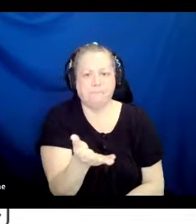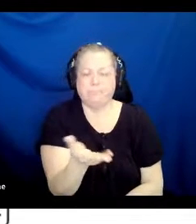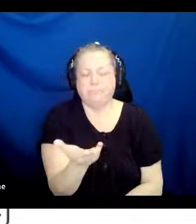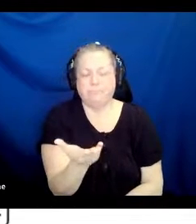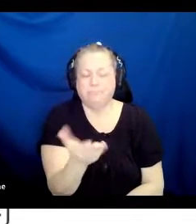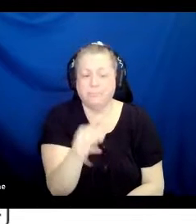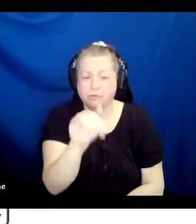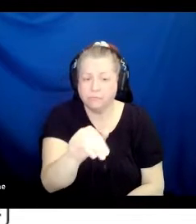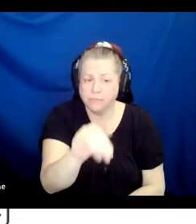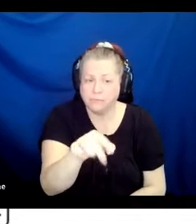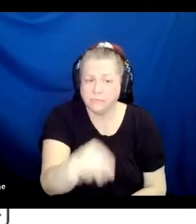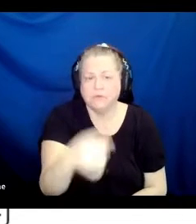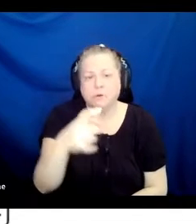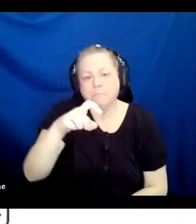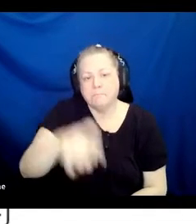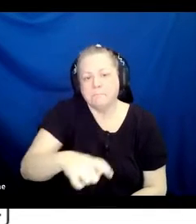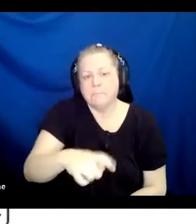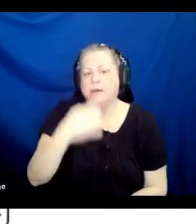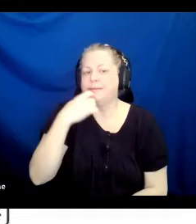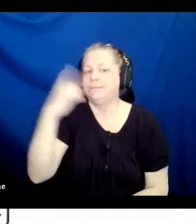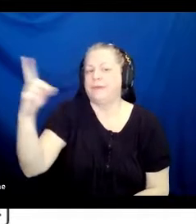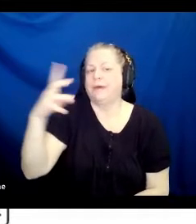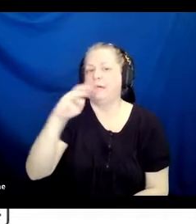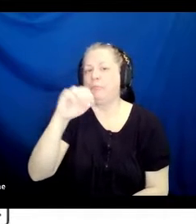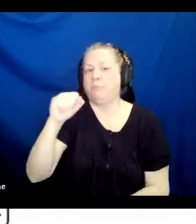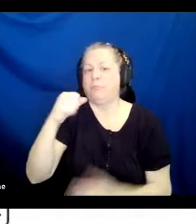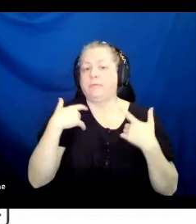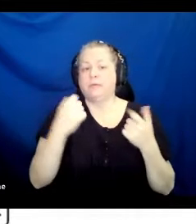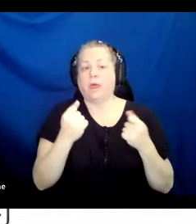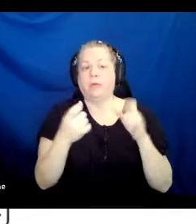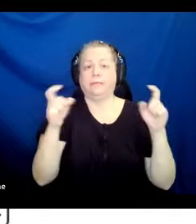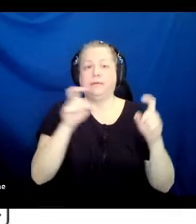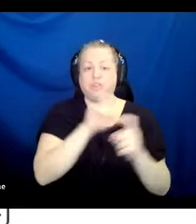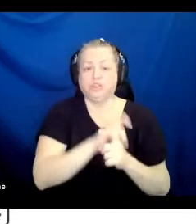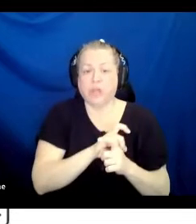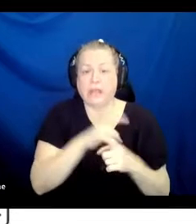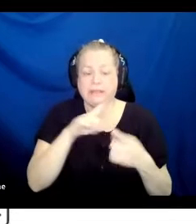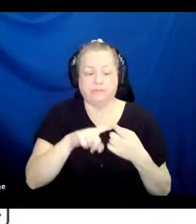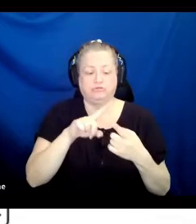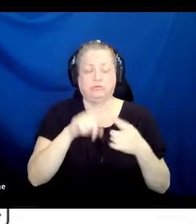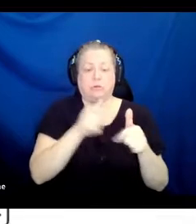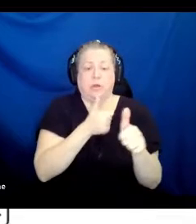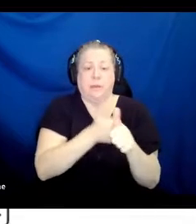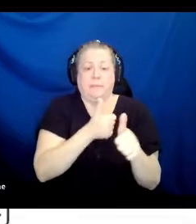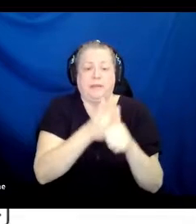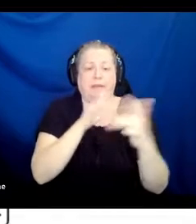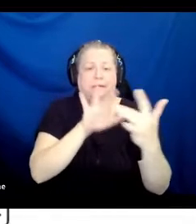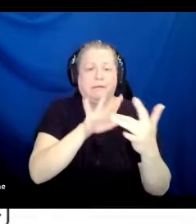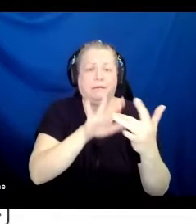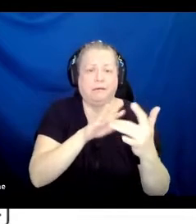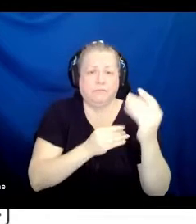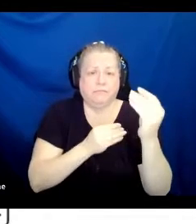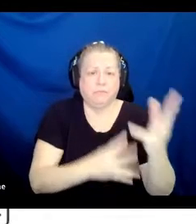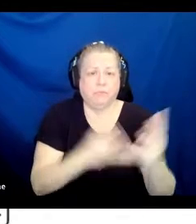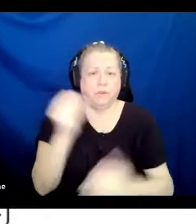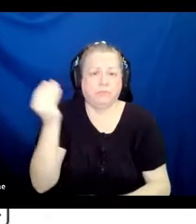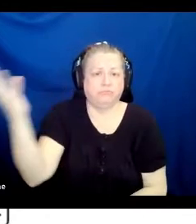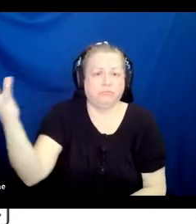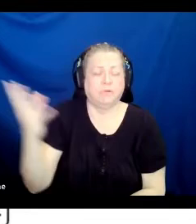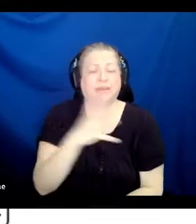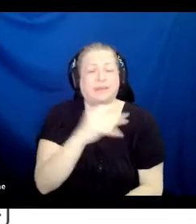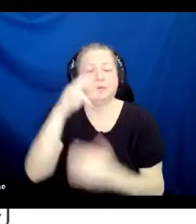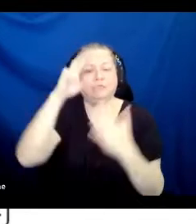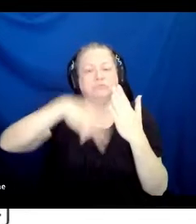report all changes to MassHealth, remind them to update their contact information with MassHealth, and read